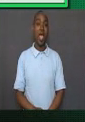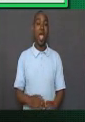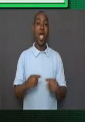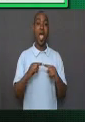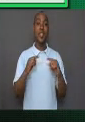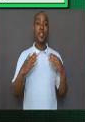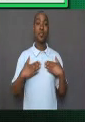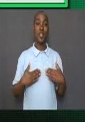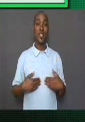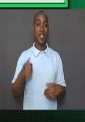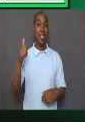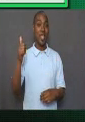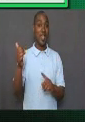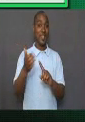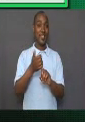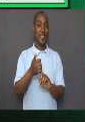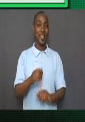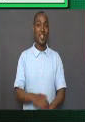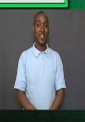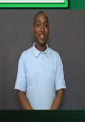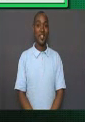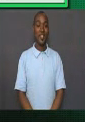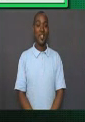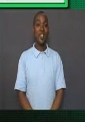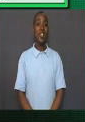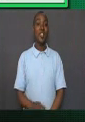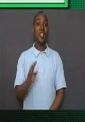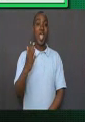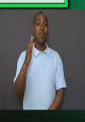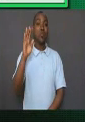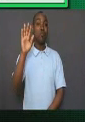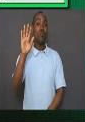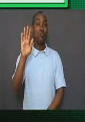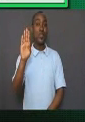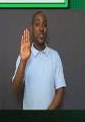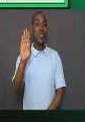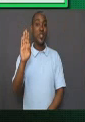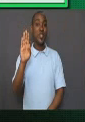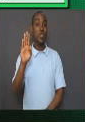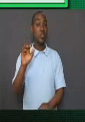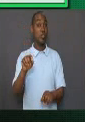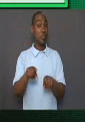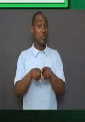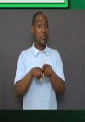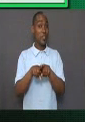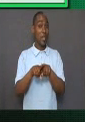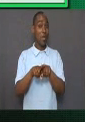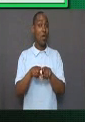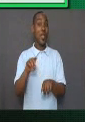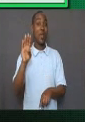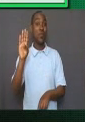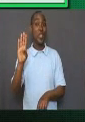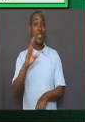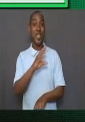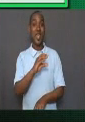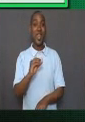antibody A. Type B is compatible with type B